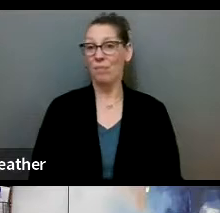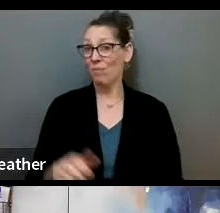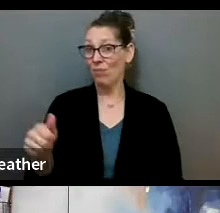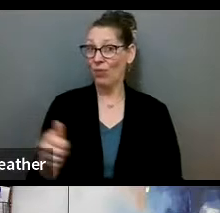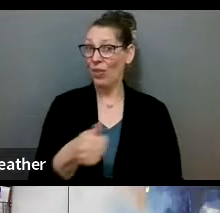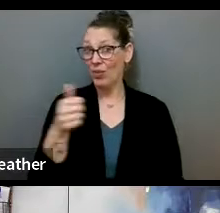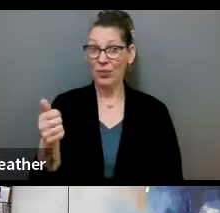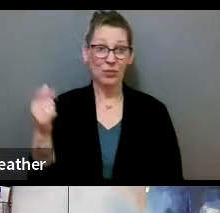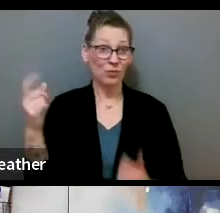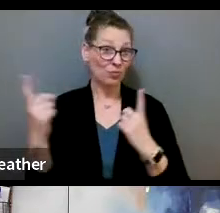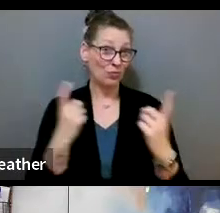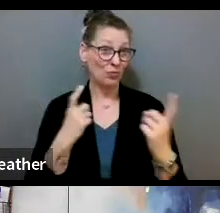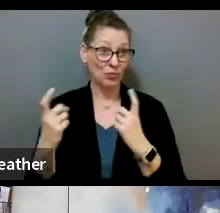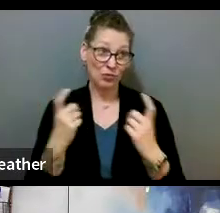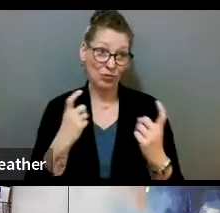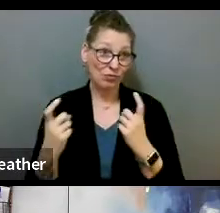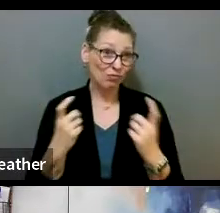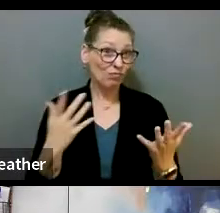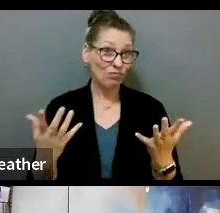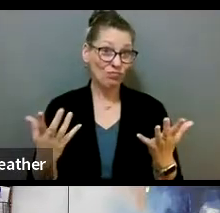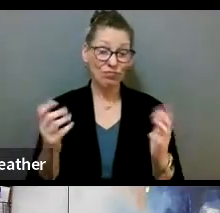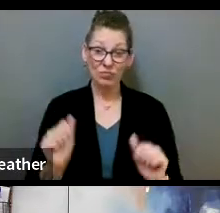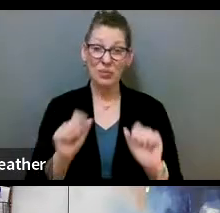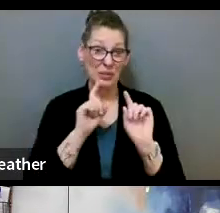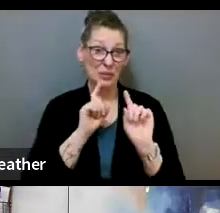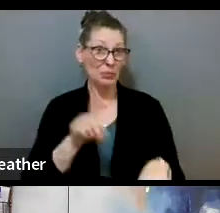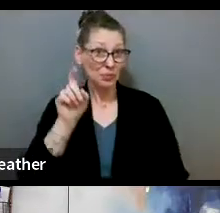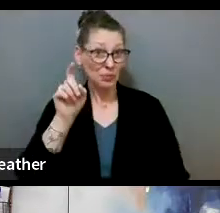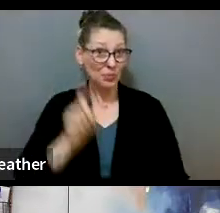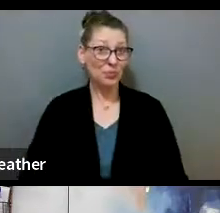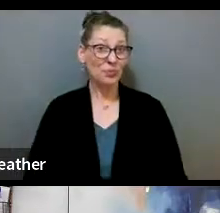Other questions that I can answer for you?